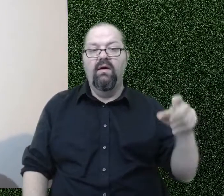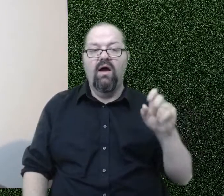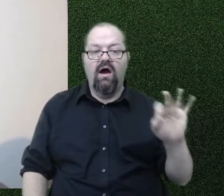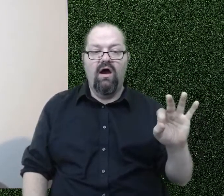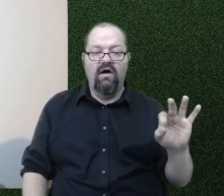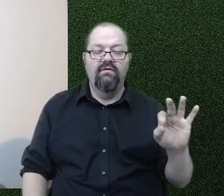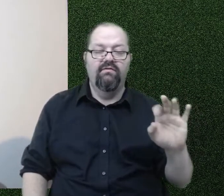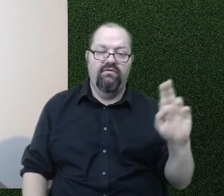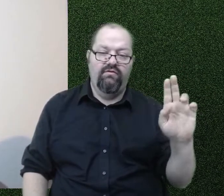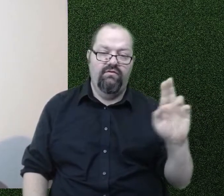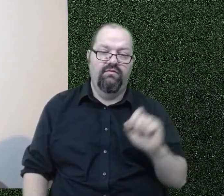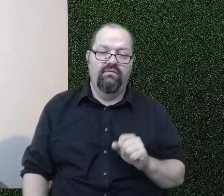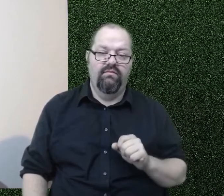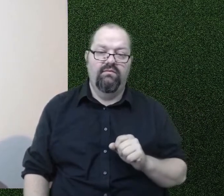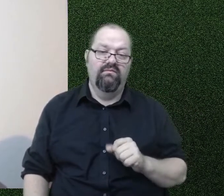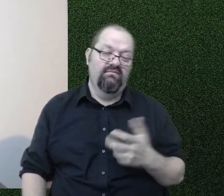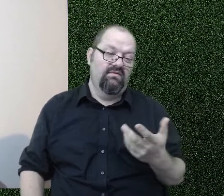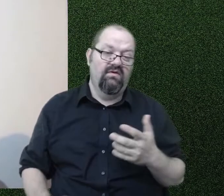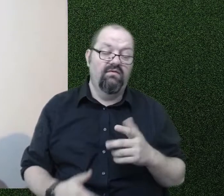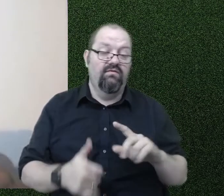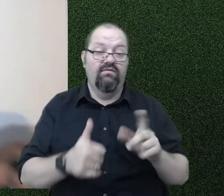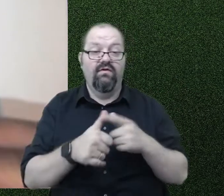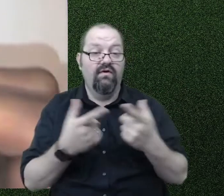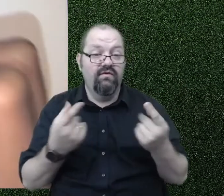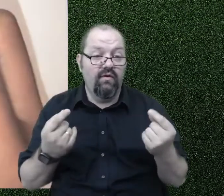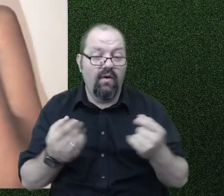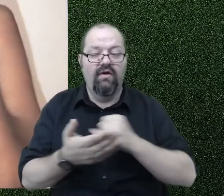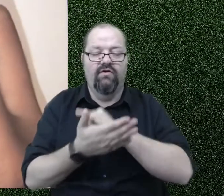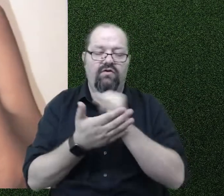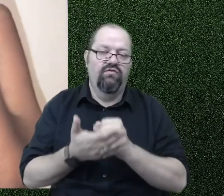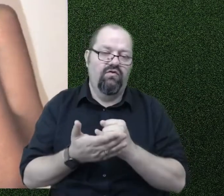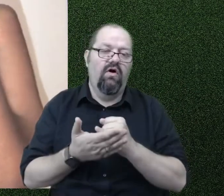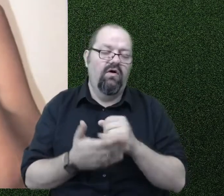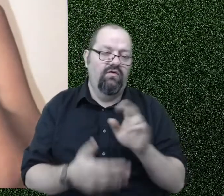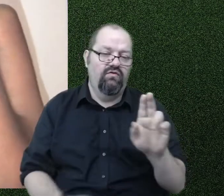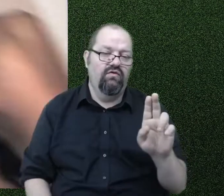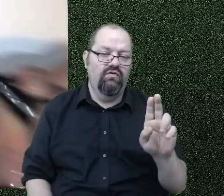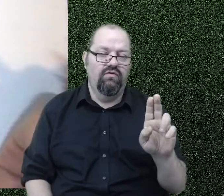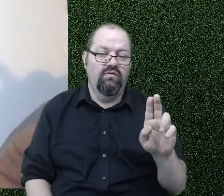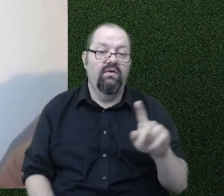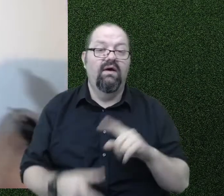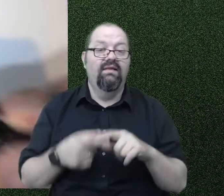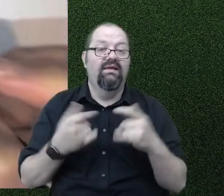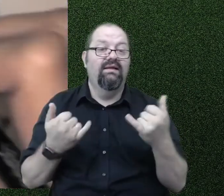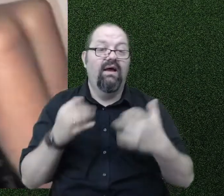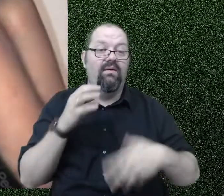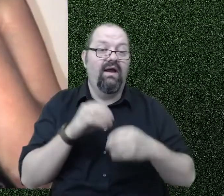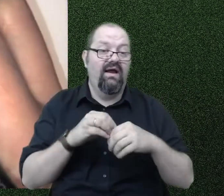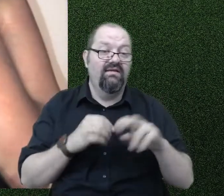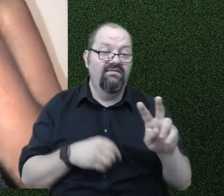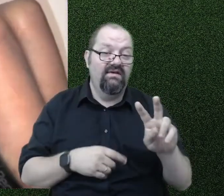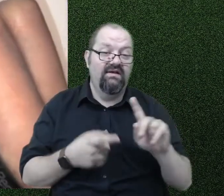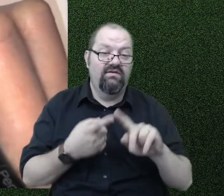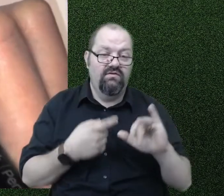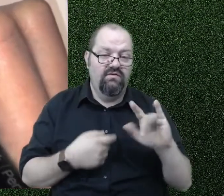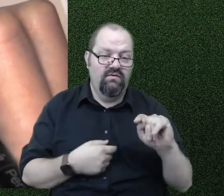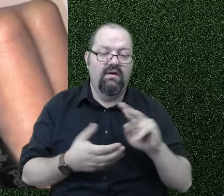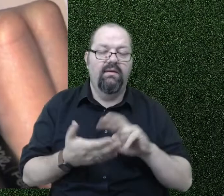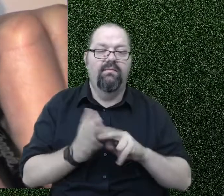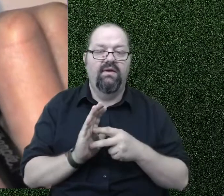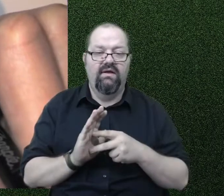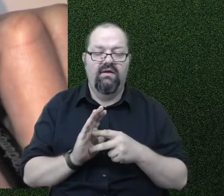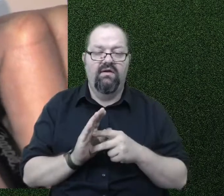So first you just draw u. And then, if you're adding v to that, you want to draw